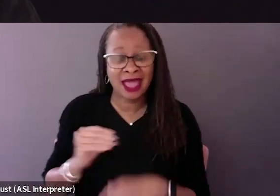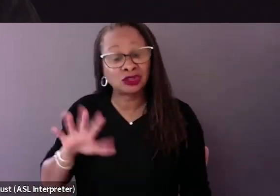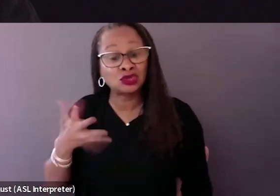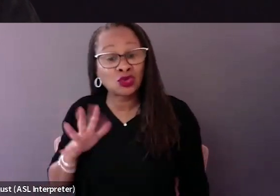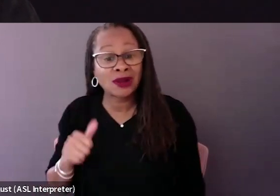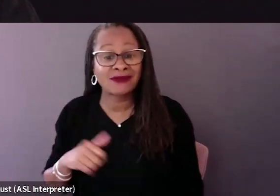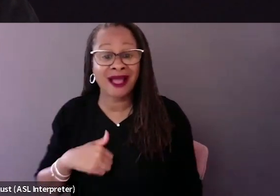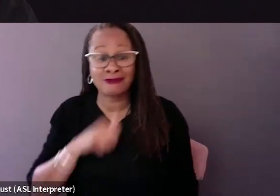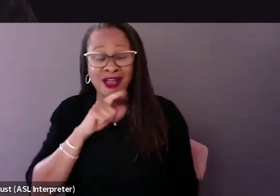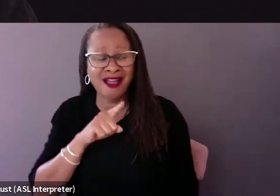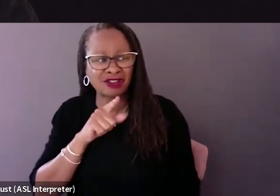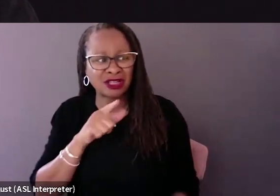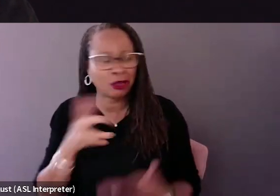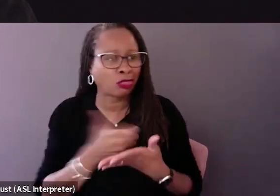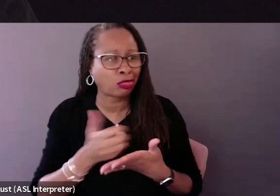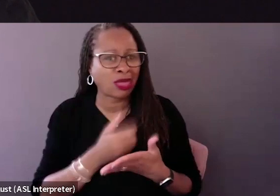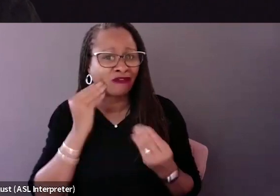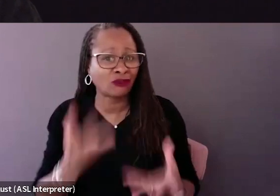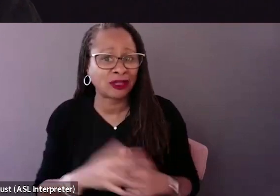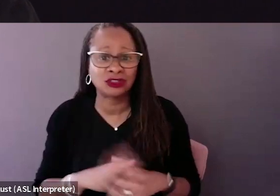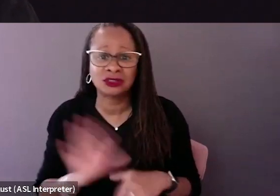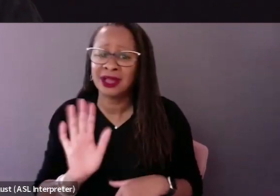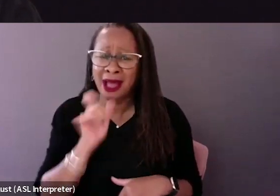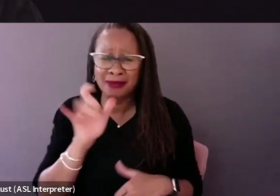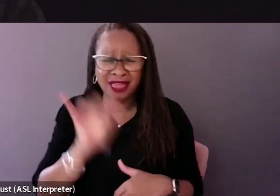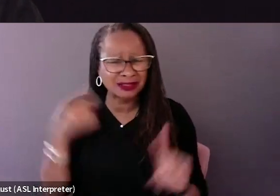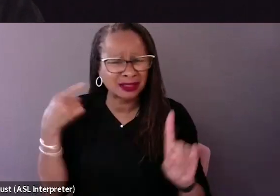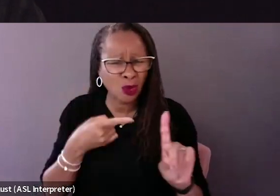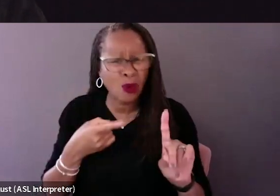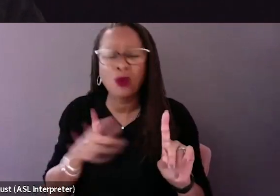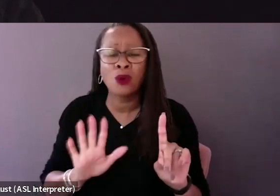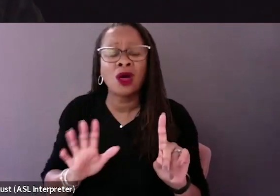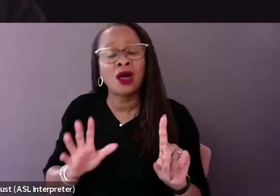I'm not really after information as I am about